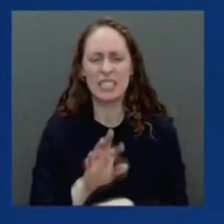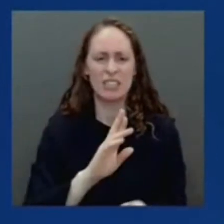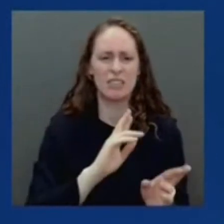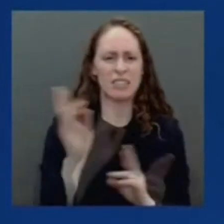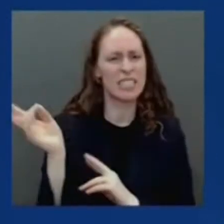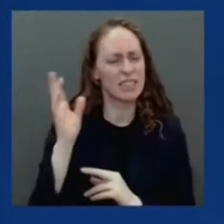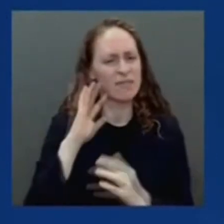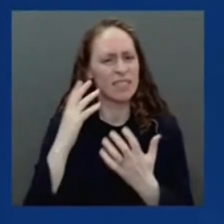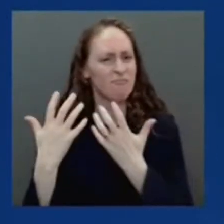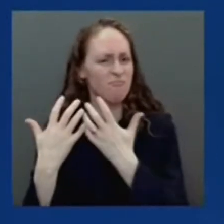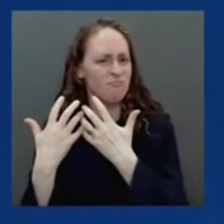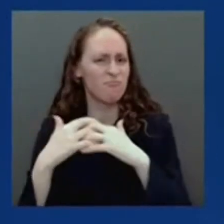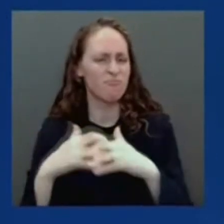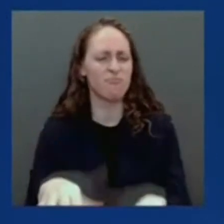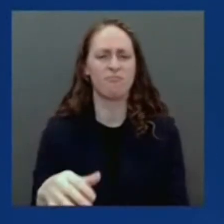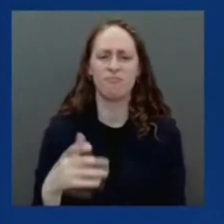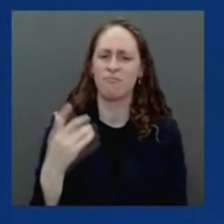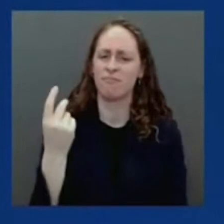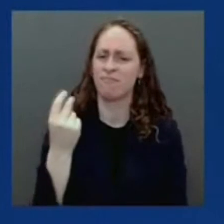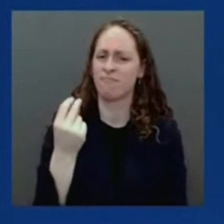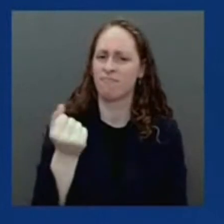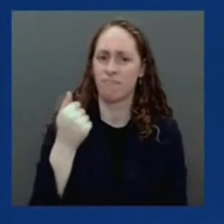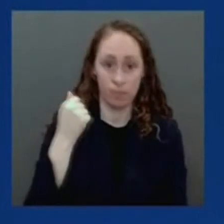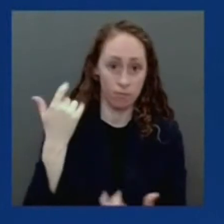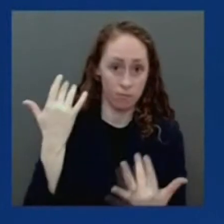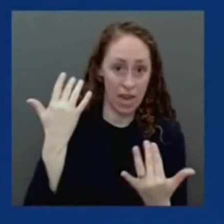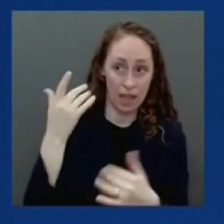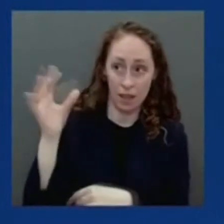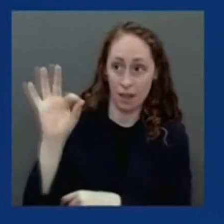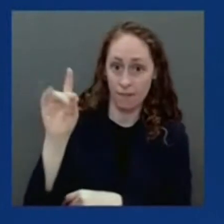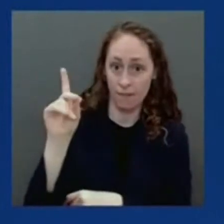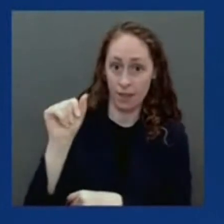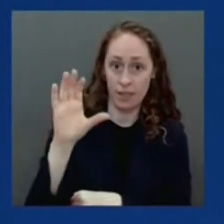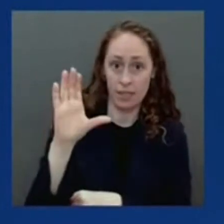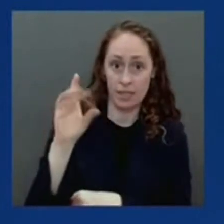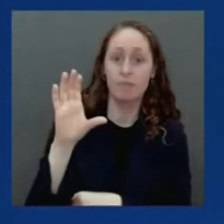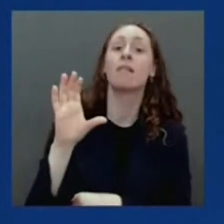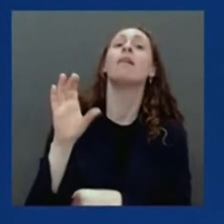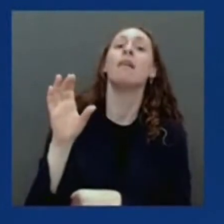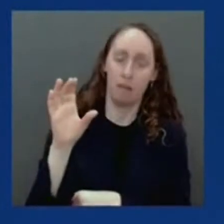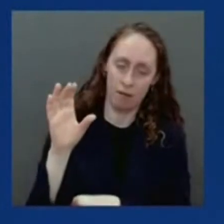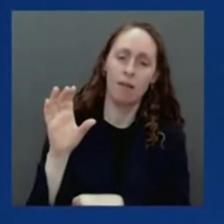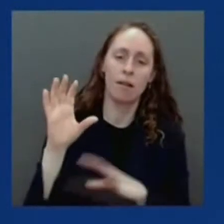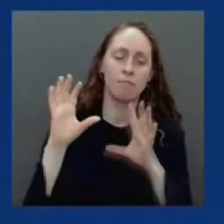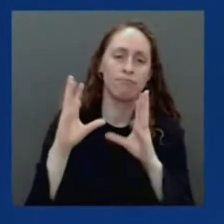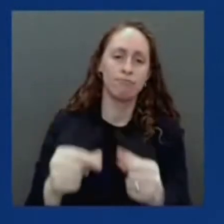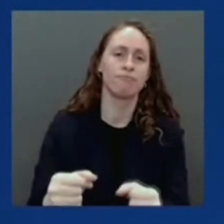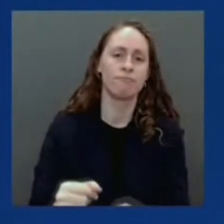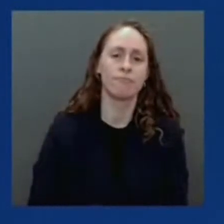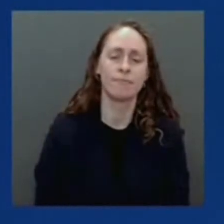their decisions. With that, let's open it up for some questions. Kevin?